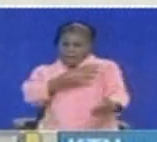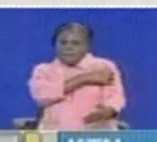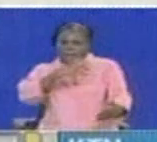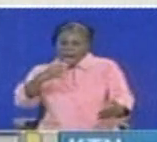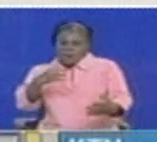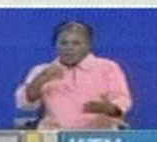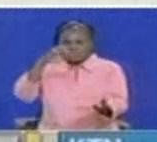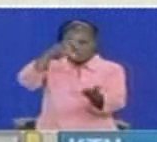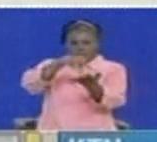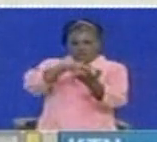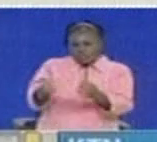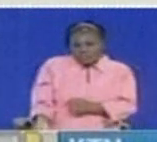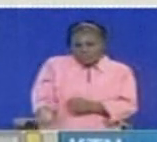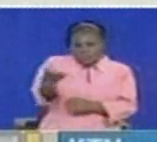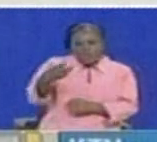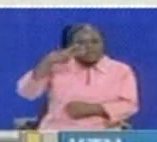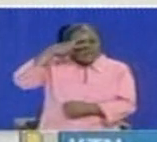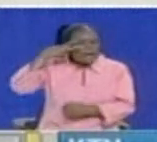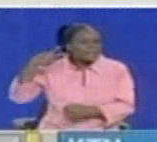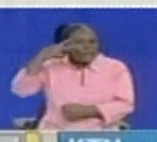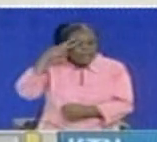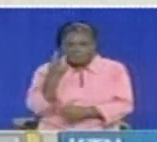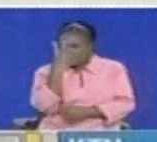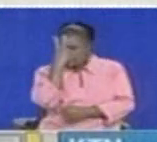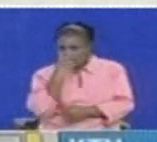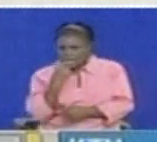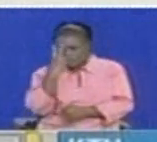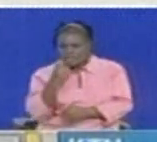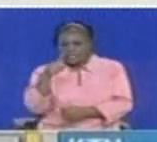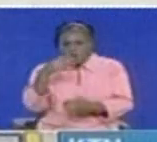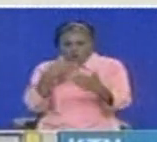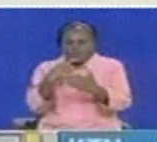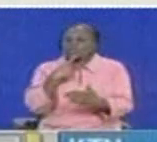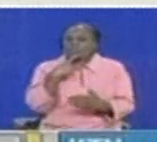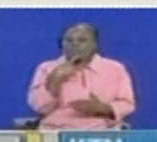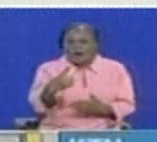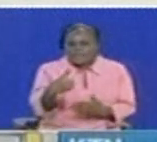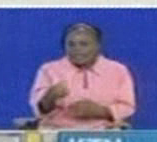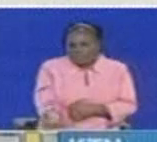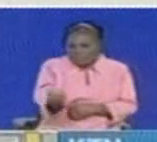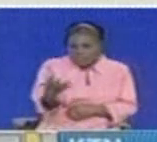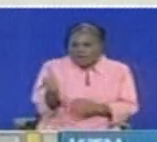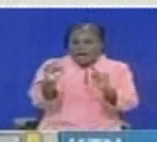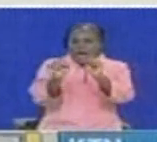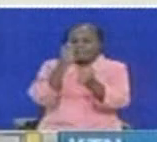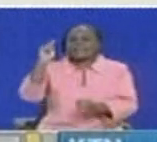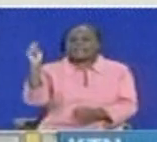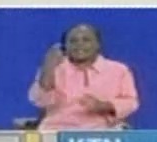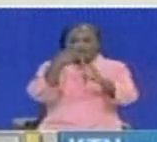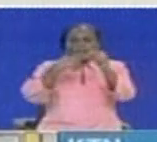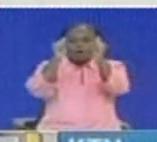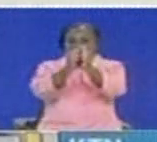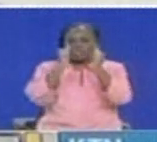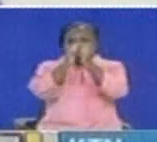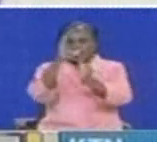in Wajir was bombed by suspected Shabab adherents. Of the almost 100 terror attacks perpetrated in Kenya since